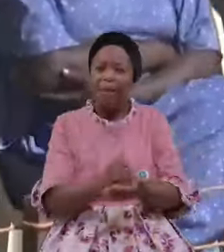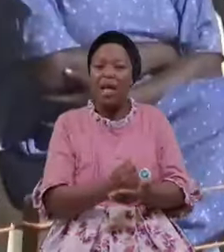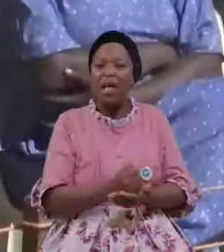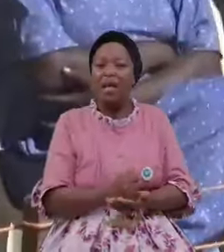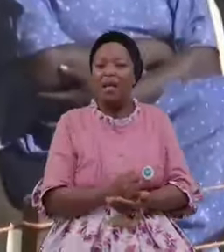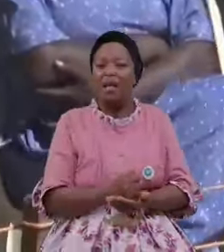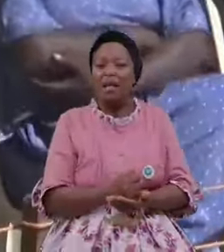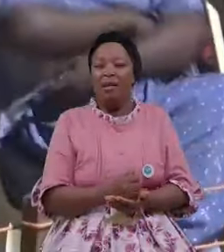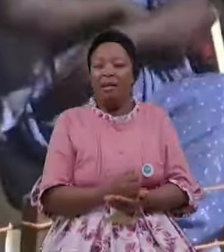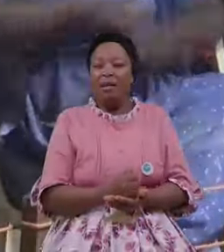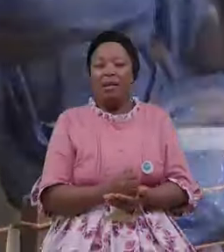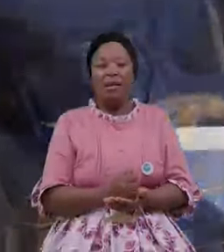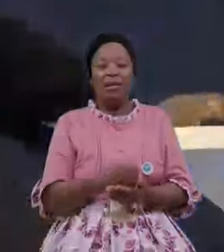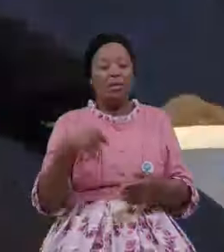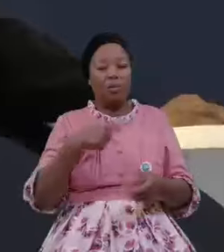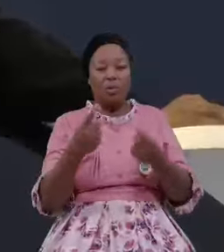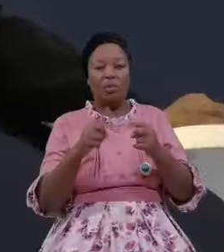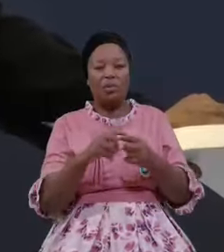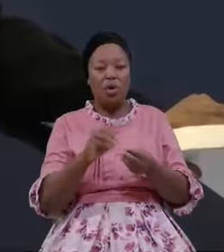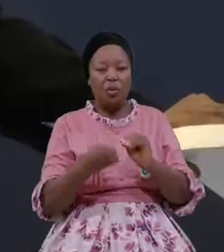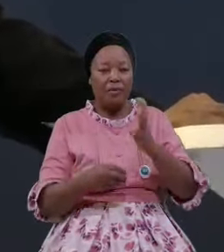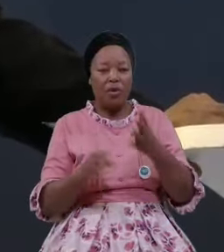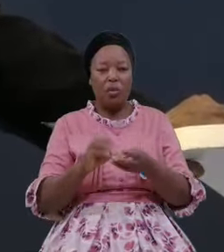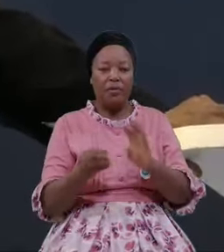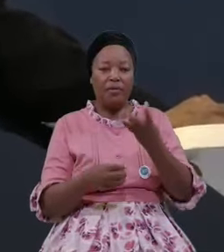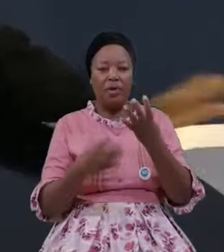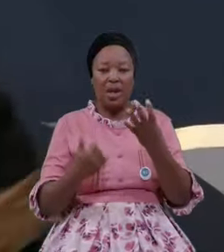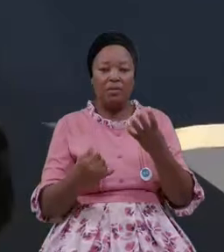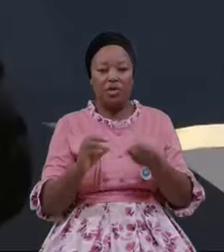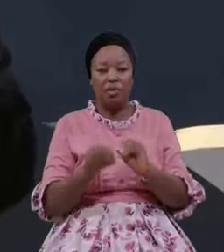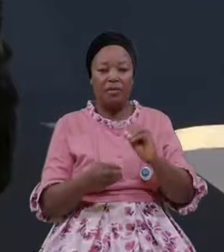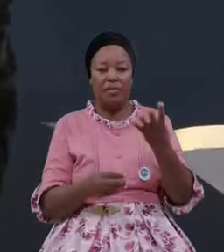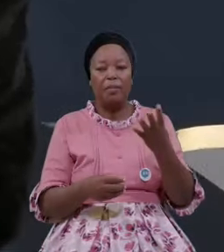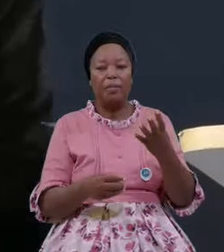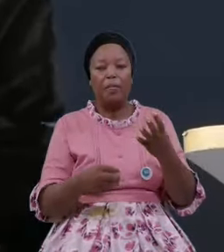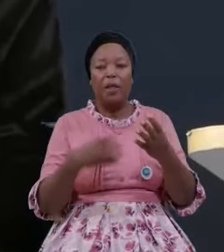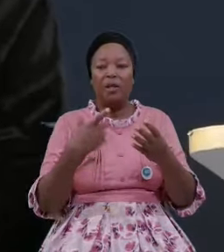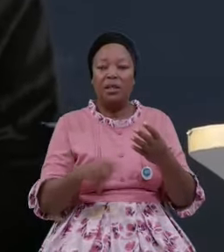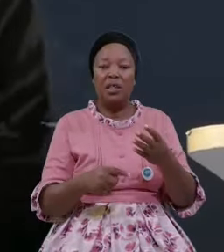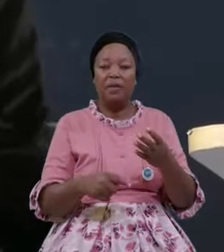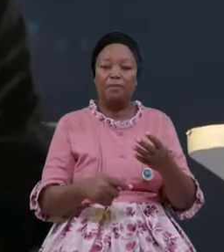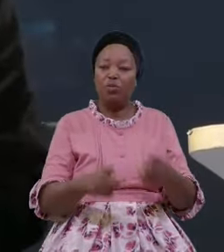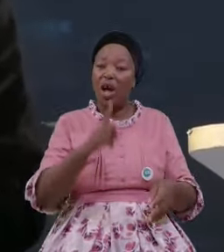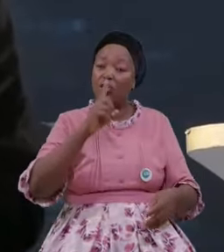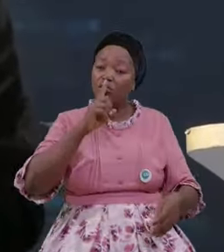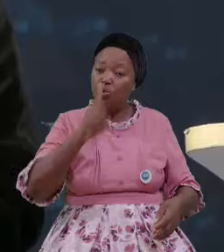We're coming to number four now. Number four. The reassuring captain,